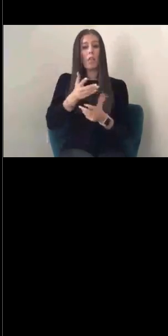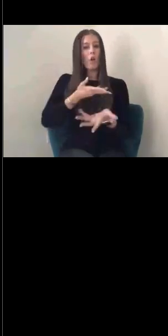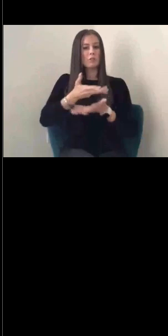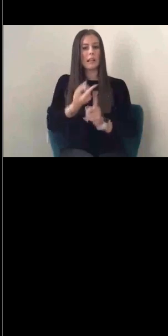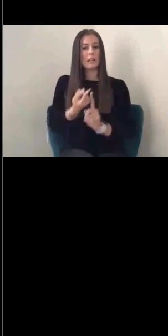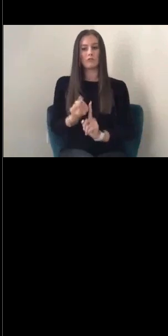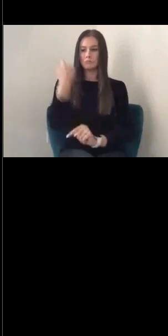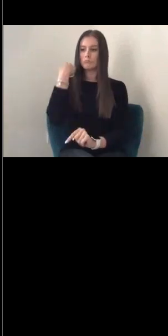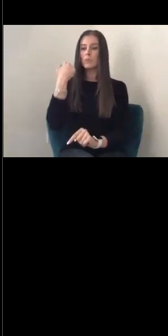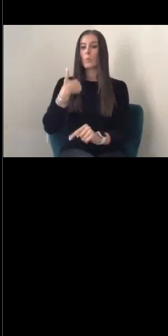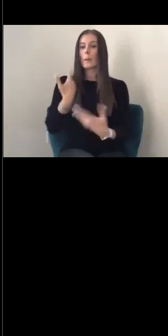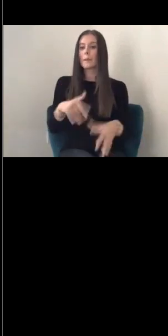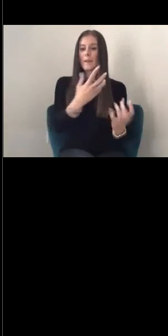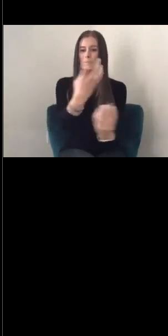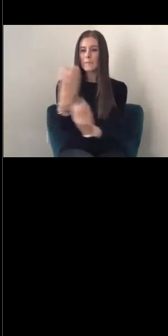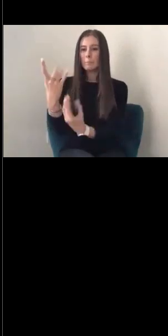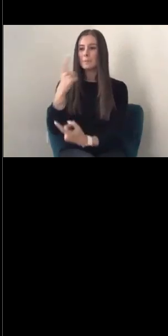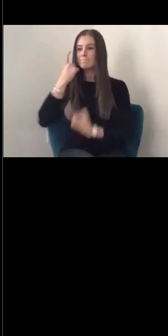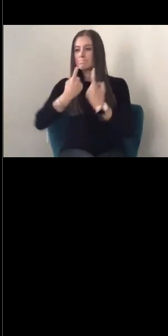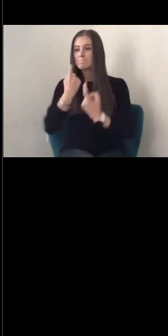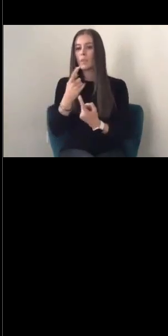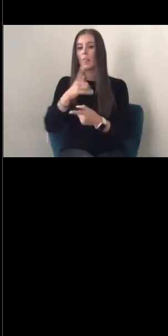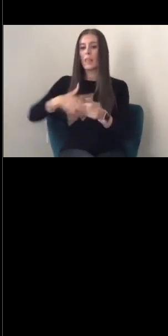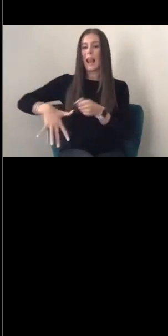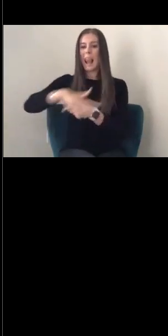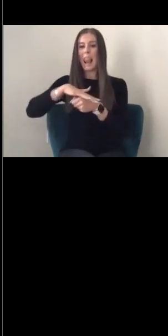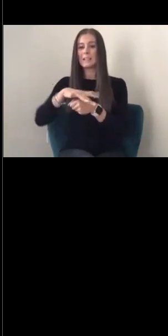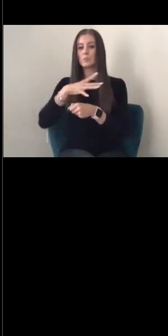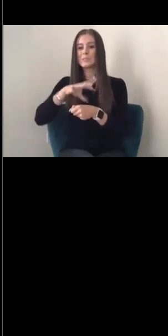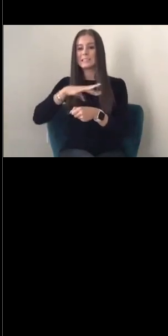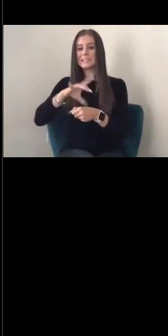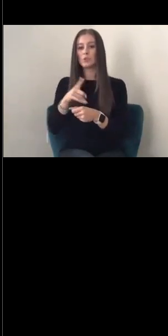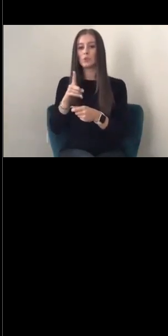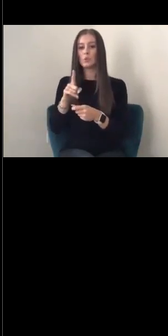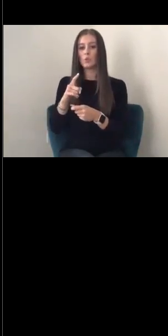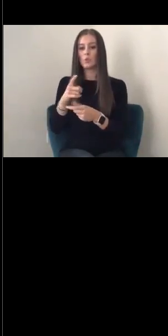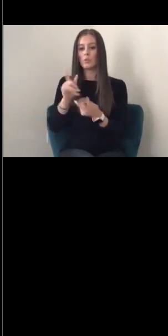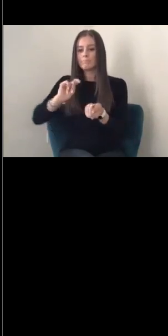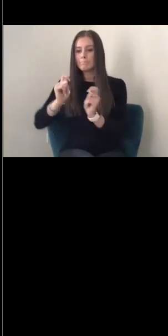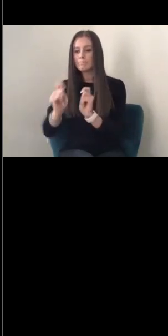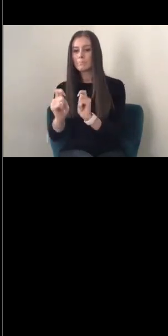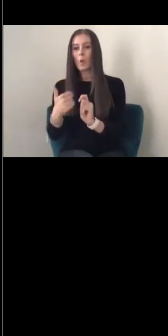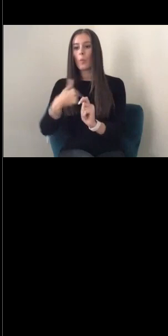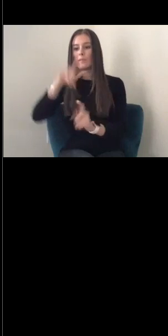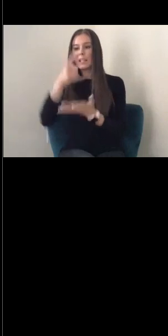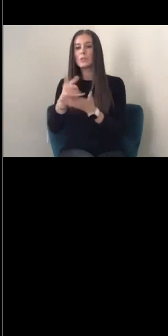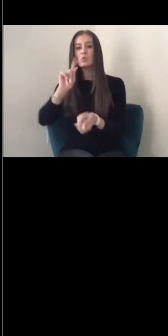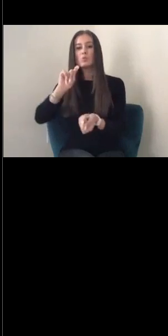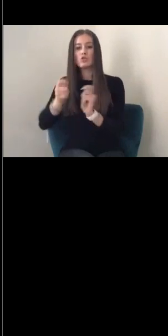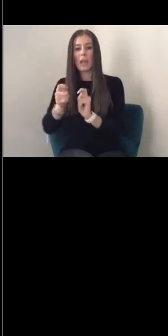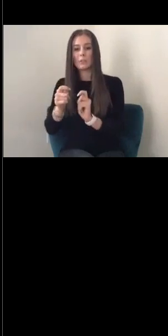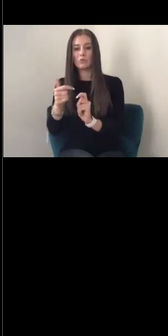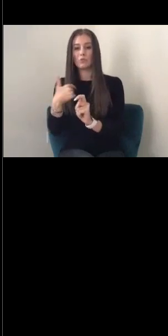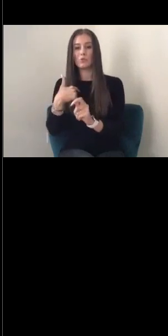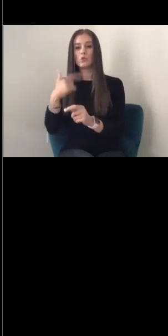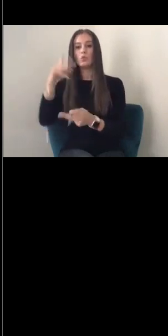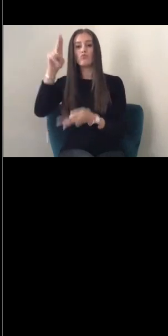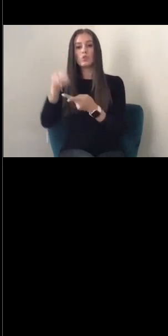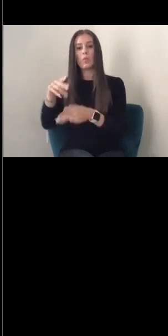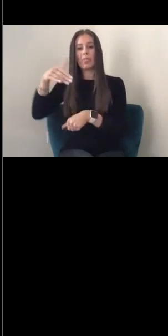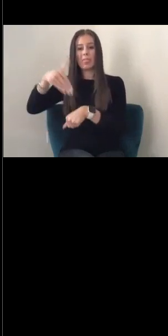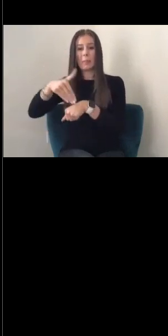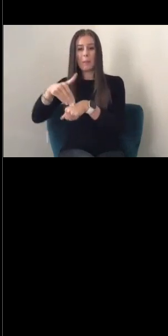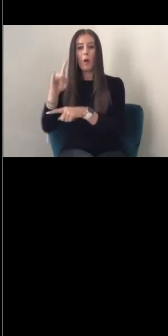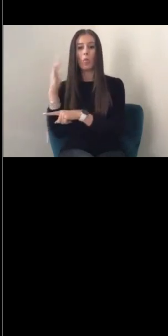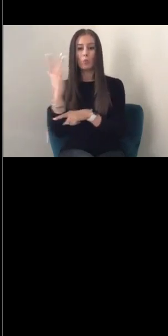we've been able to refine the land required for utility diversions shown at supplementary consultation. In doing so, we've been able